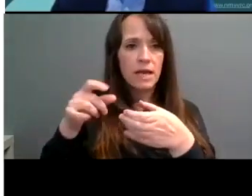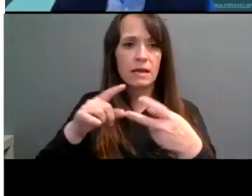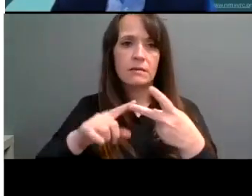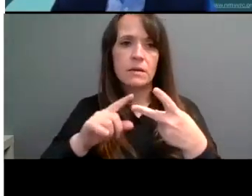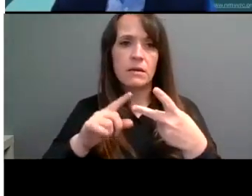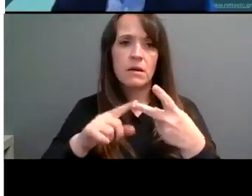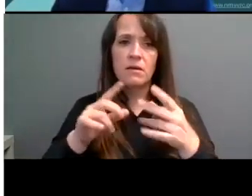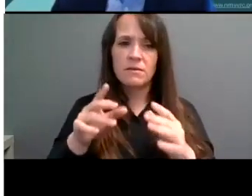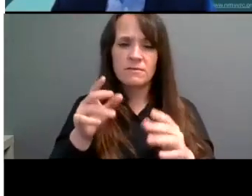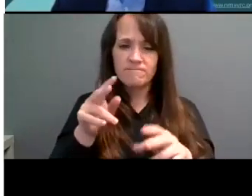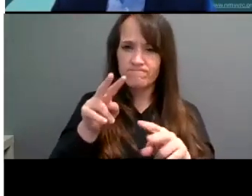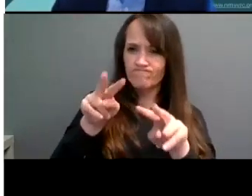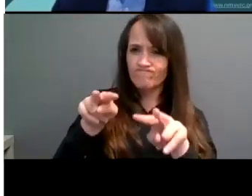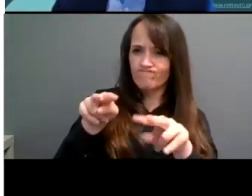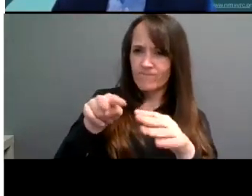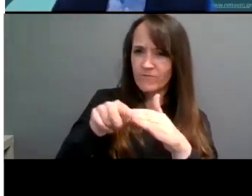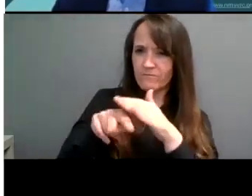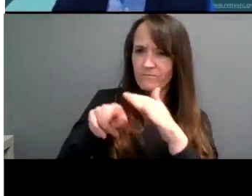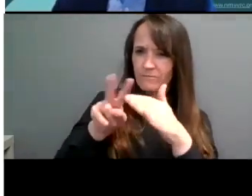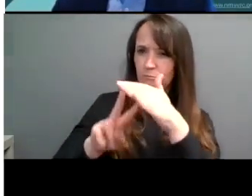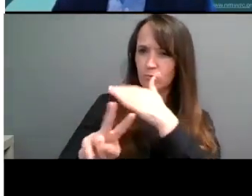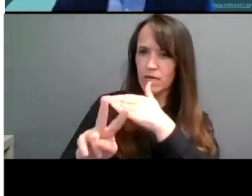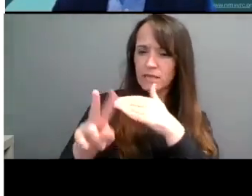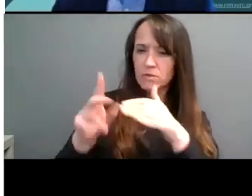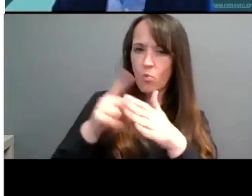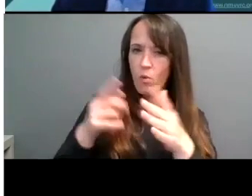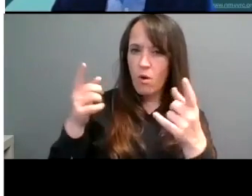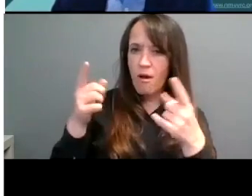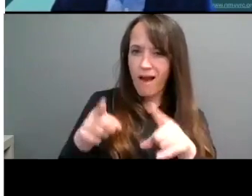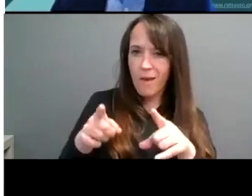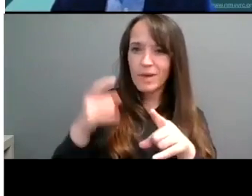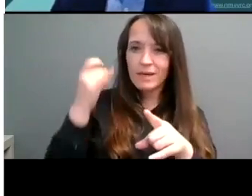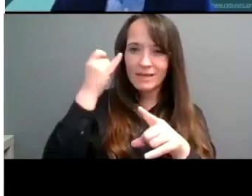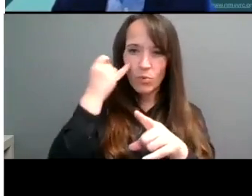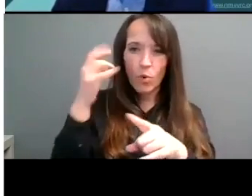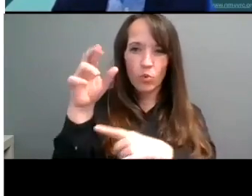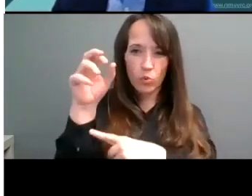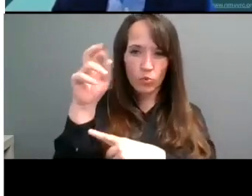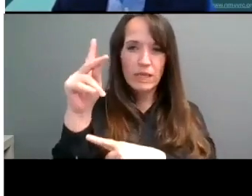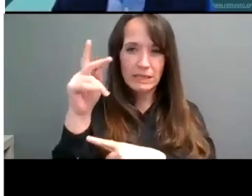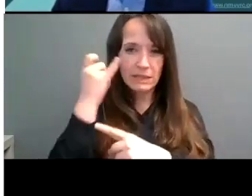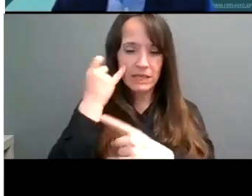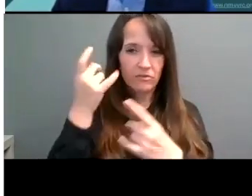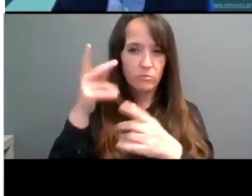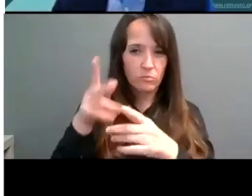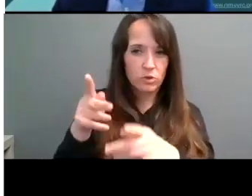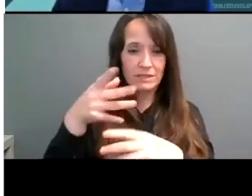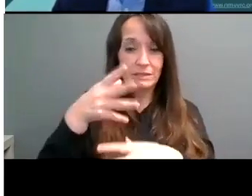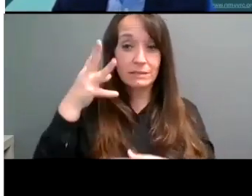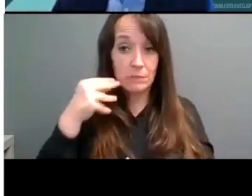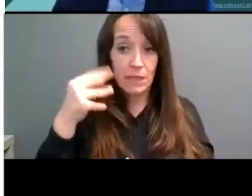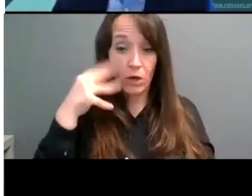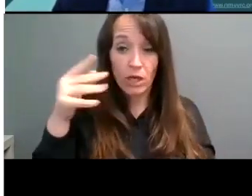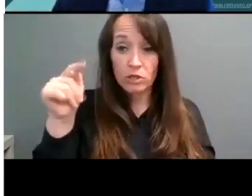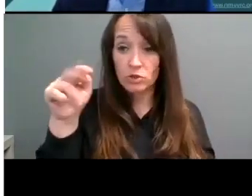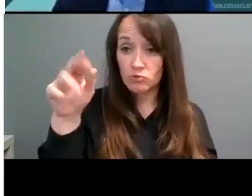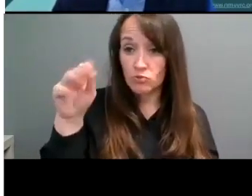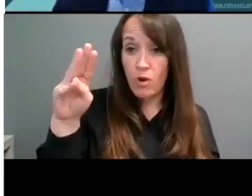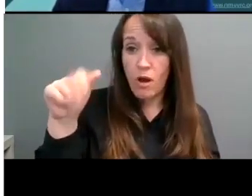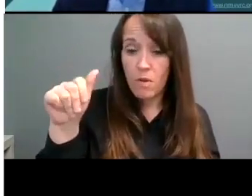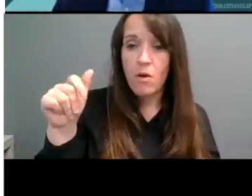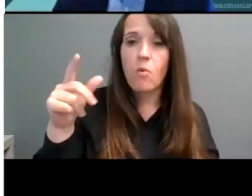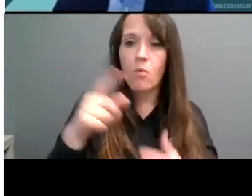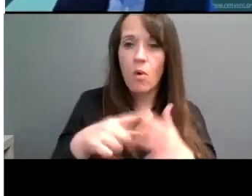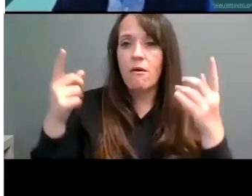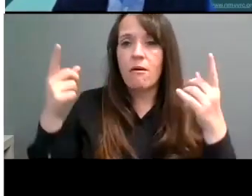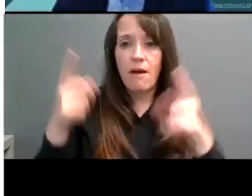protective factors for a broad range of reactions to trauma and what those reactions might be, including what traumatic reactions can